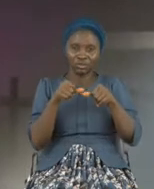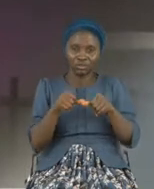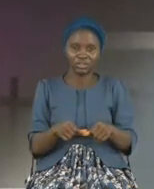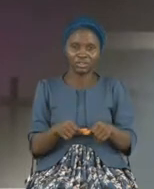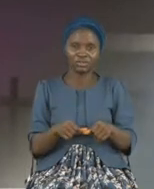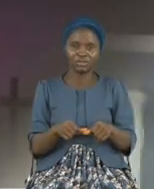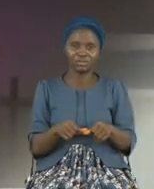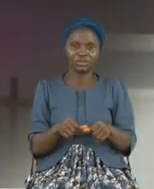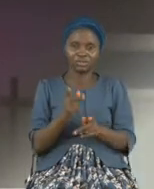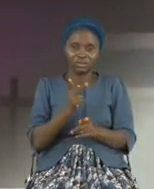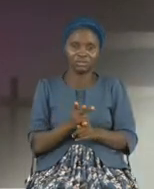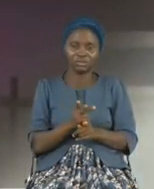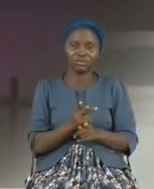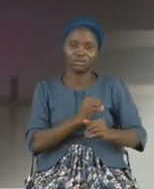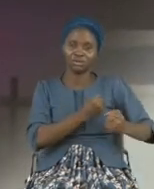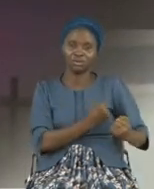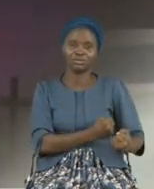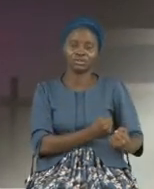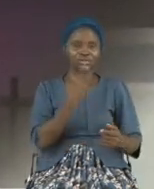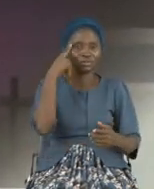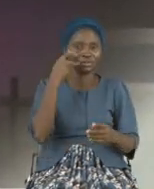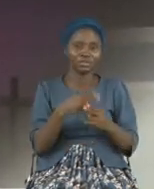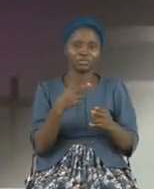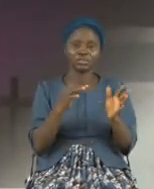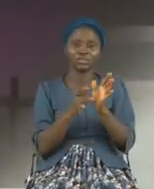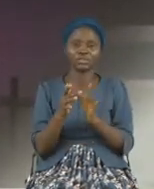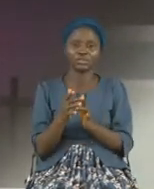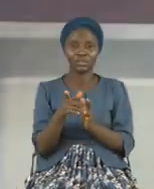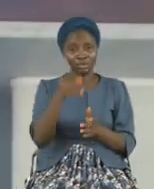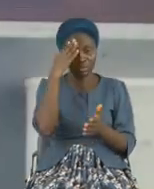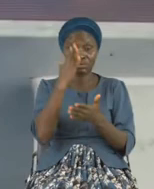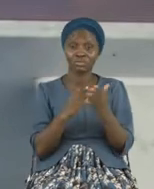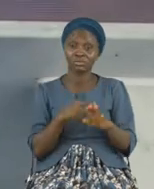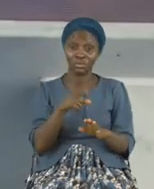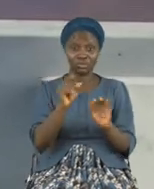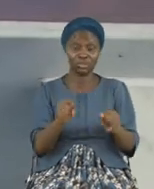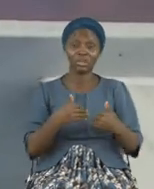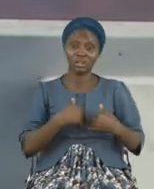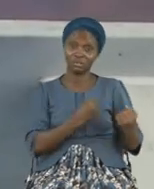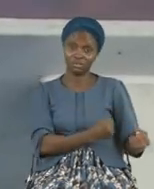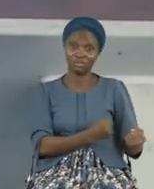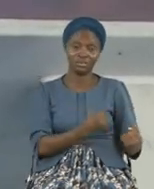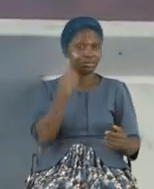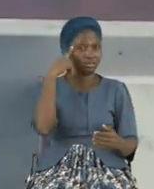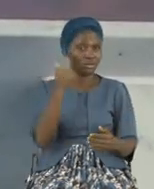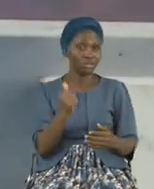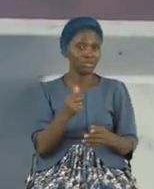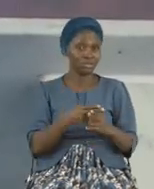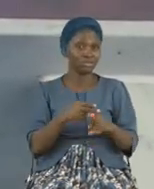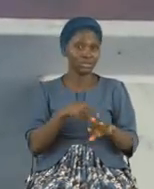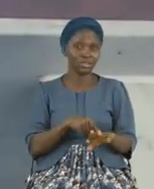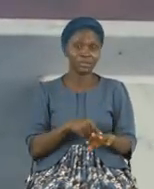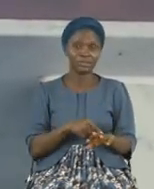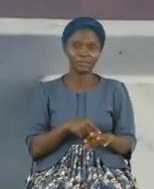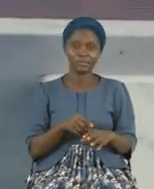know, and sometimes you can have courage for a moment, a fleeting minute. You